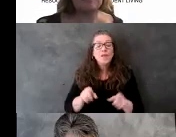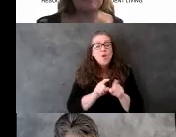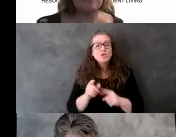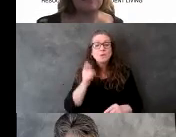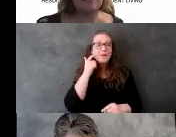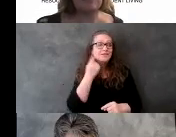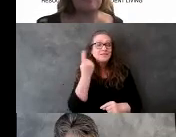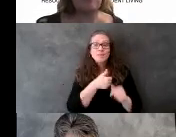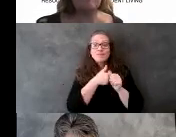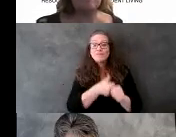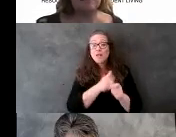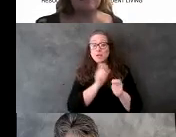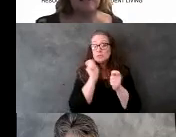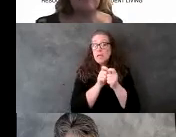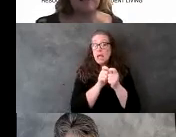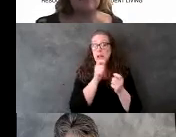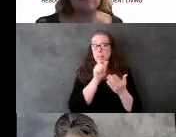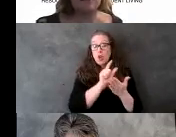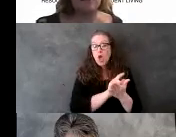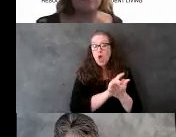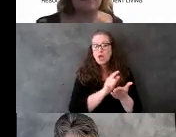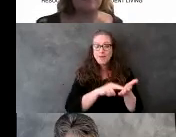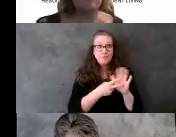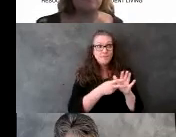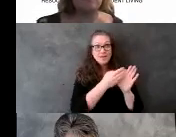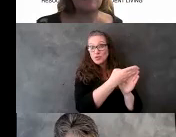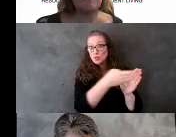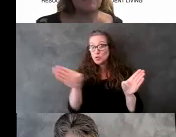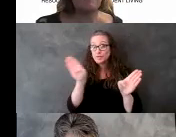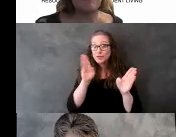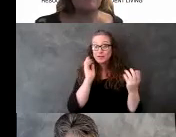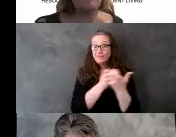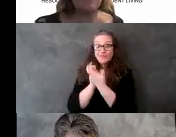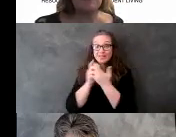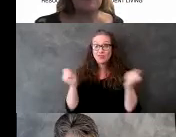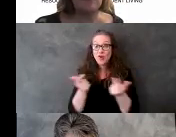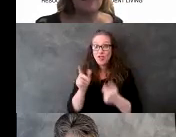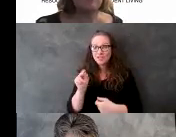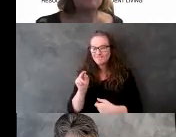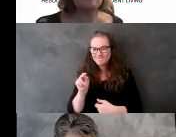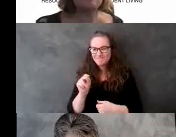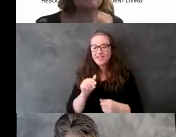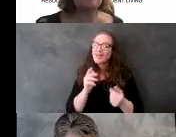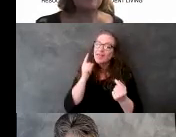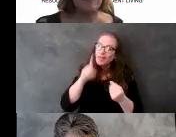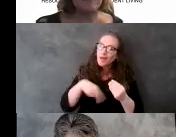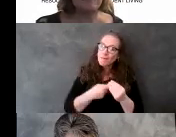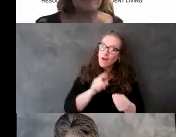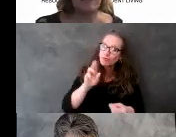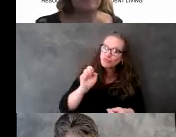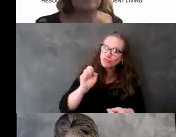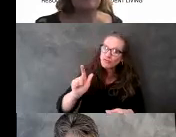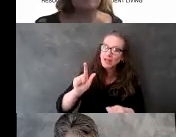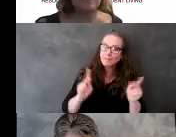that it's universally designed for everyone and that it's usable. So think about real people, use clients